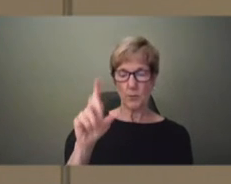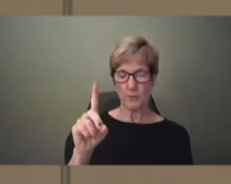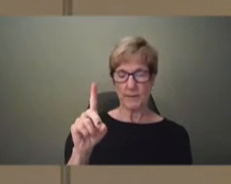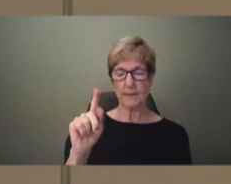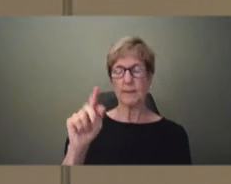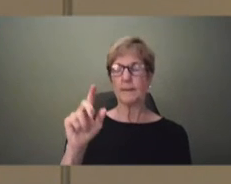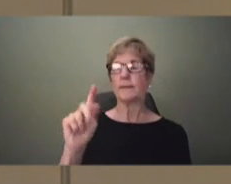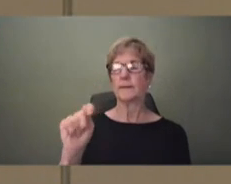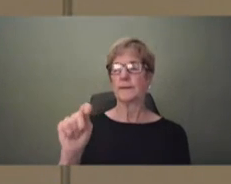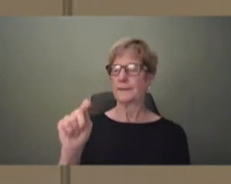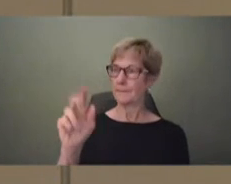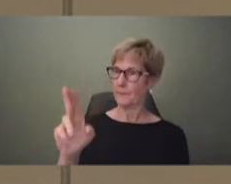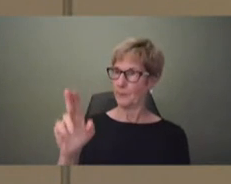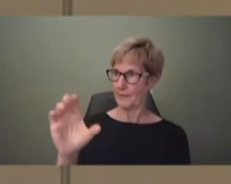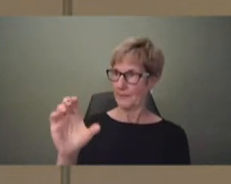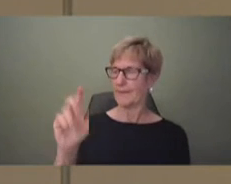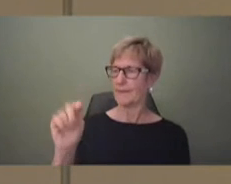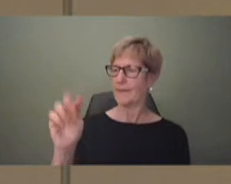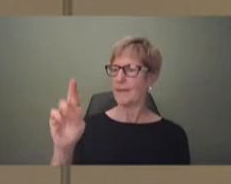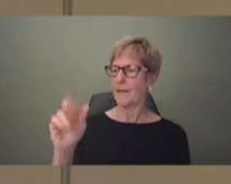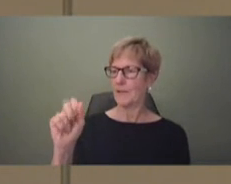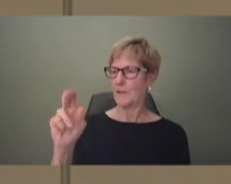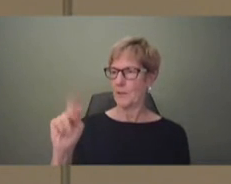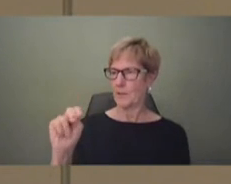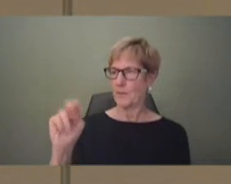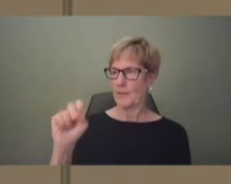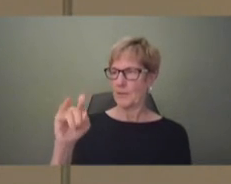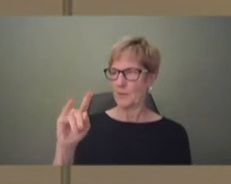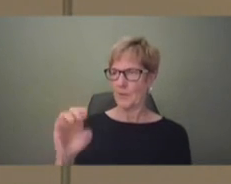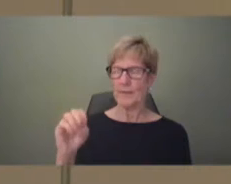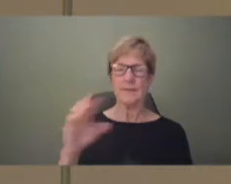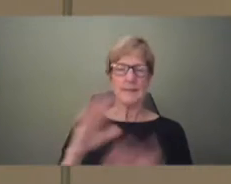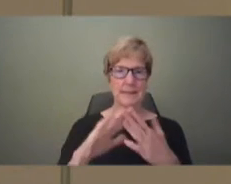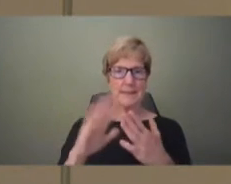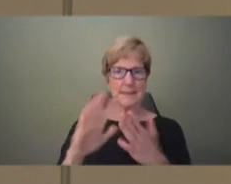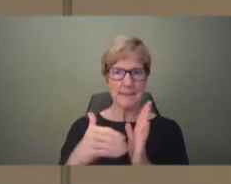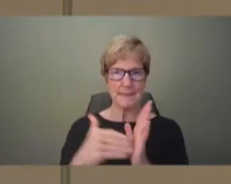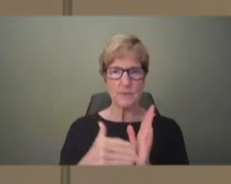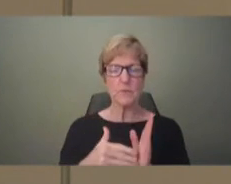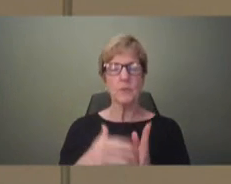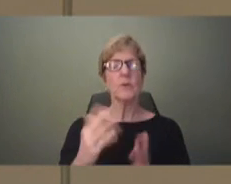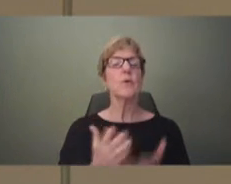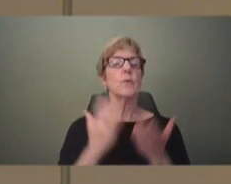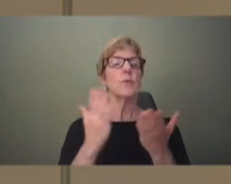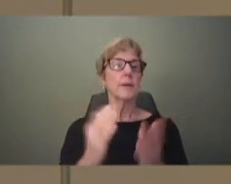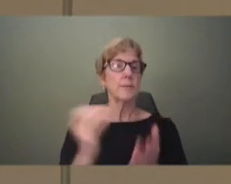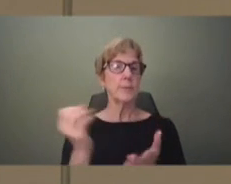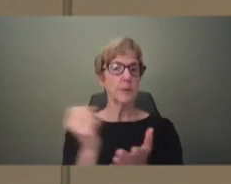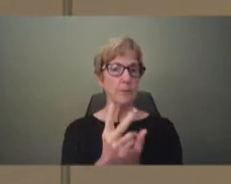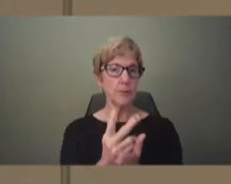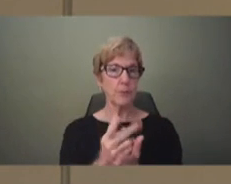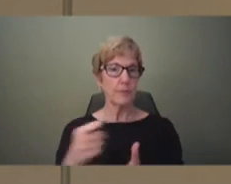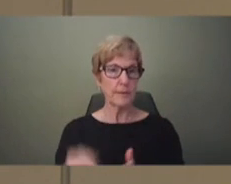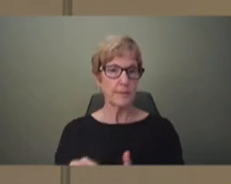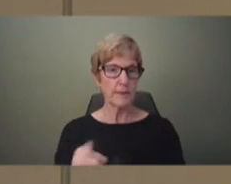to NC Transit oriented development neighborhood center staff recommends approval of this petition um we have no speakers uh